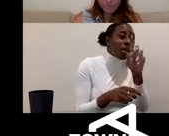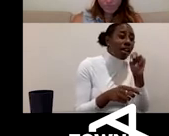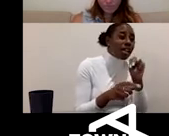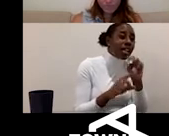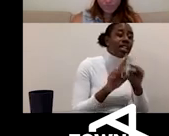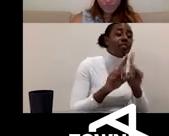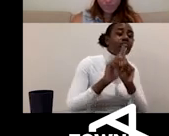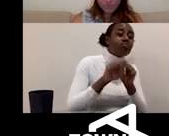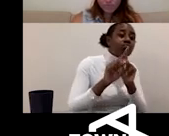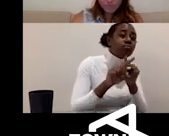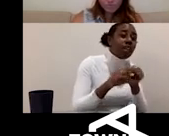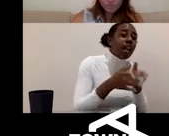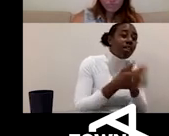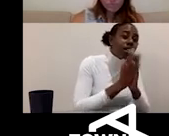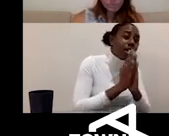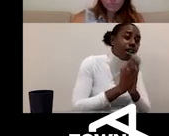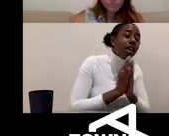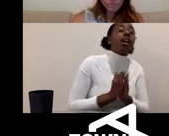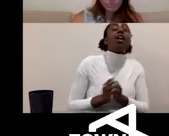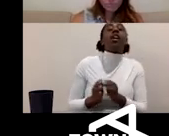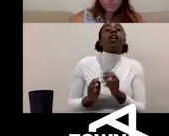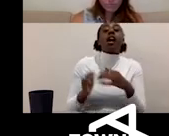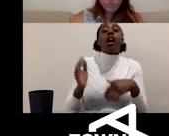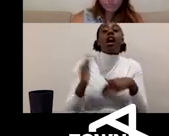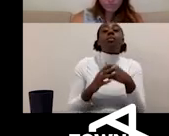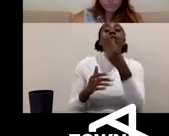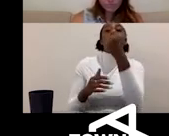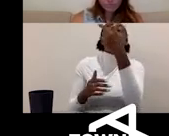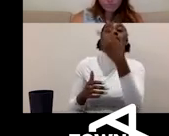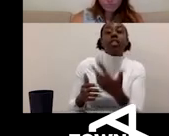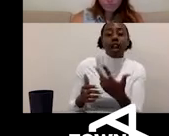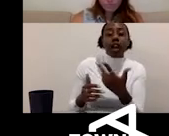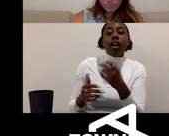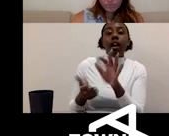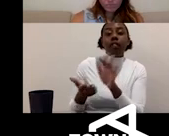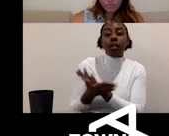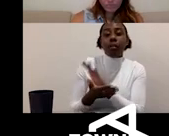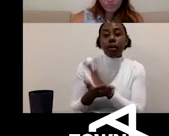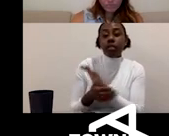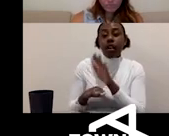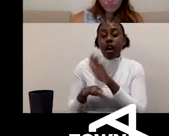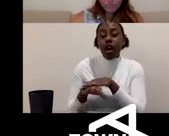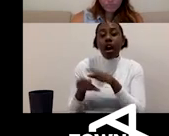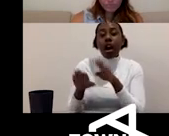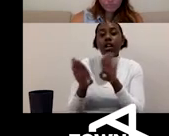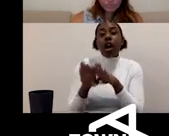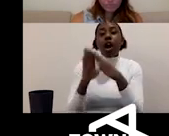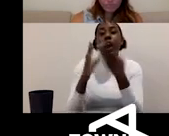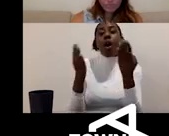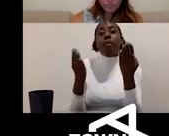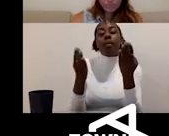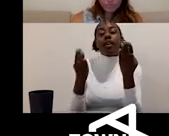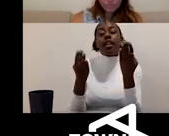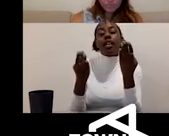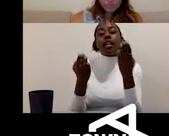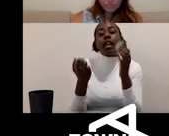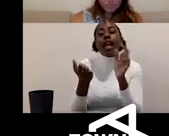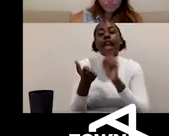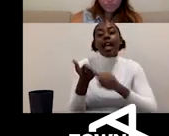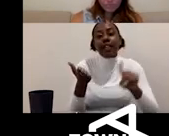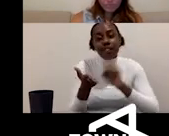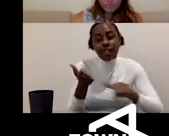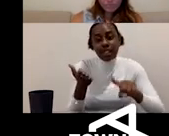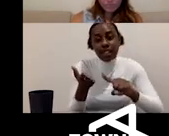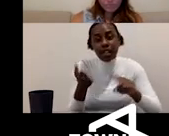designations, up to one third of those pages are on open investigations of Black folks that have been labeled